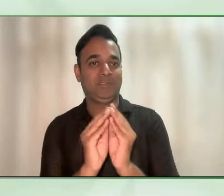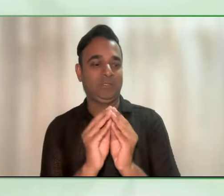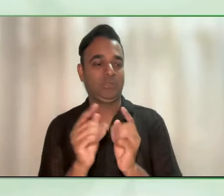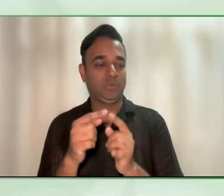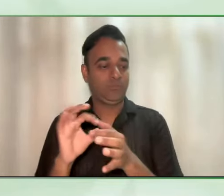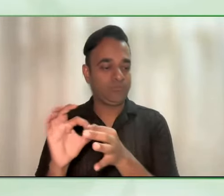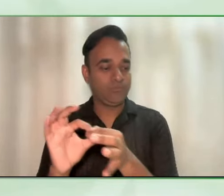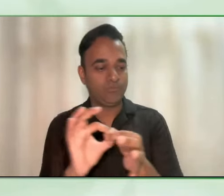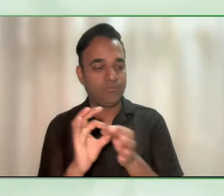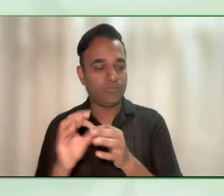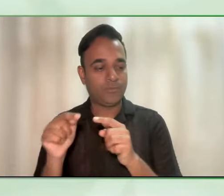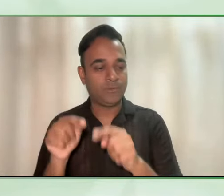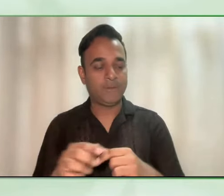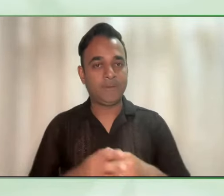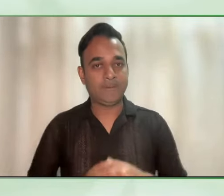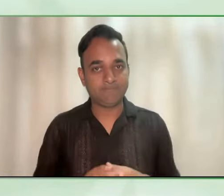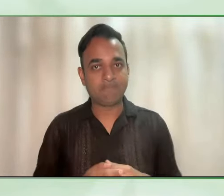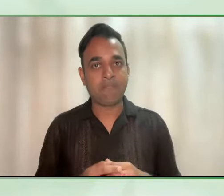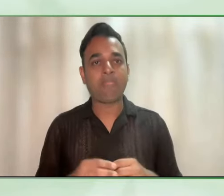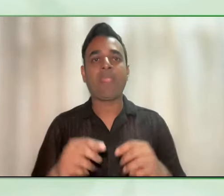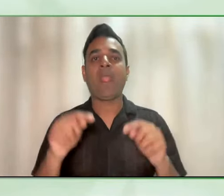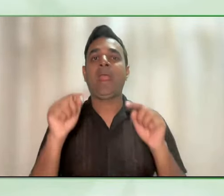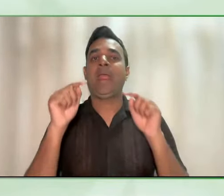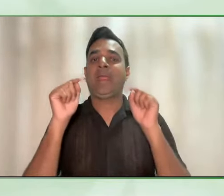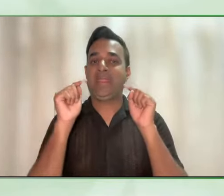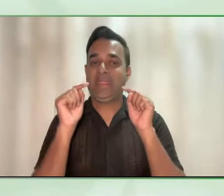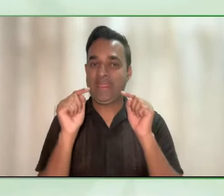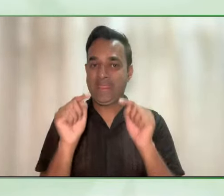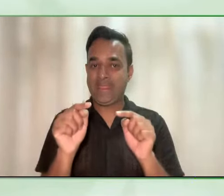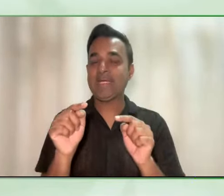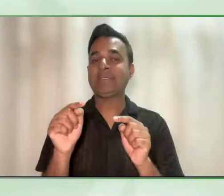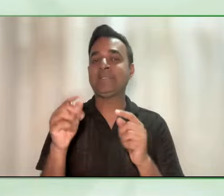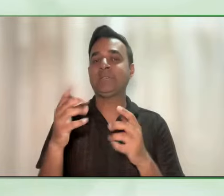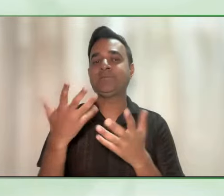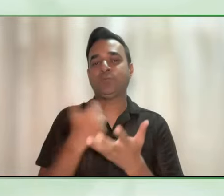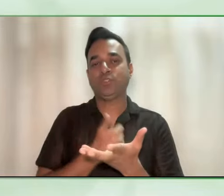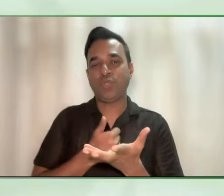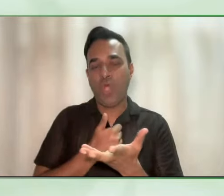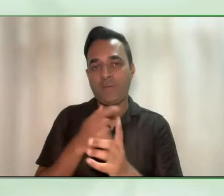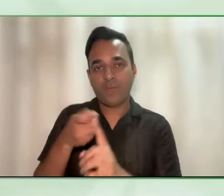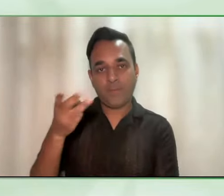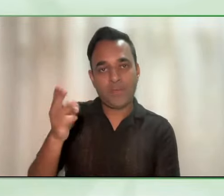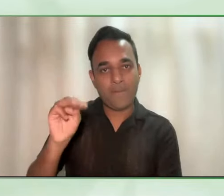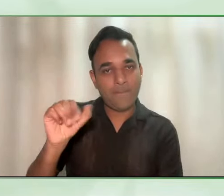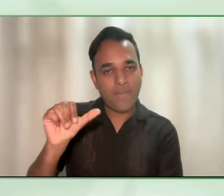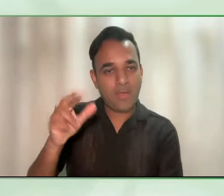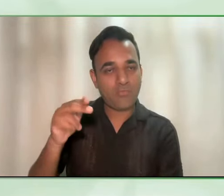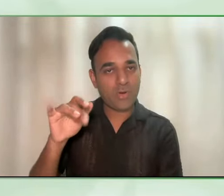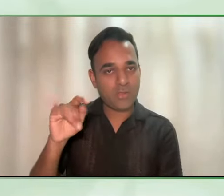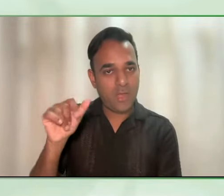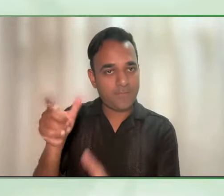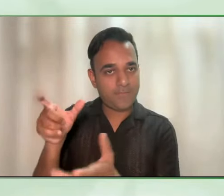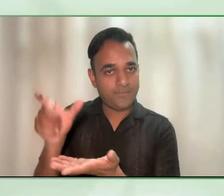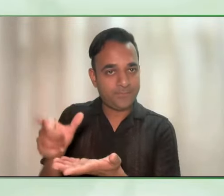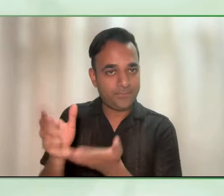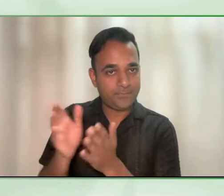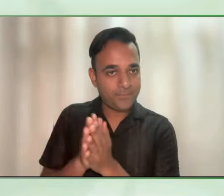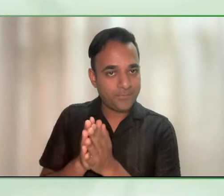Noemi Marchiotto from AIAS Bologna in Italy, and Javier Güemes from